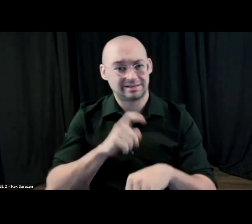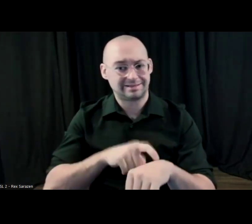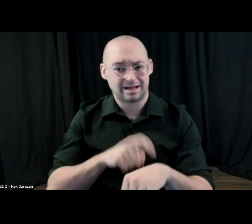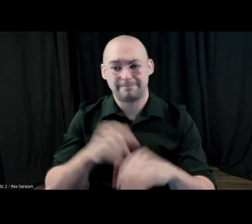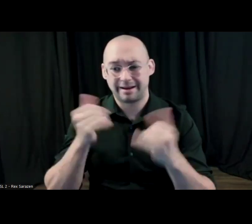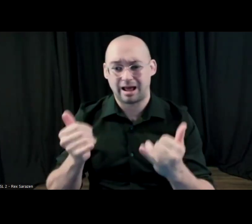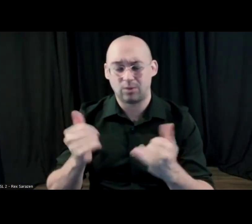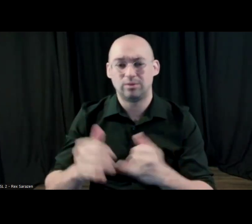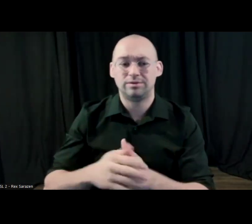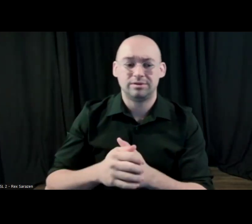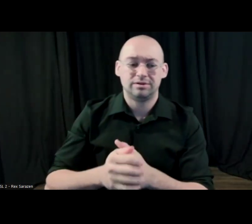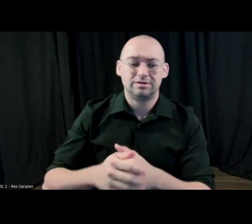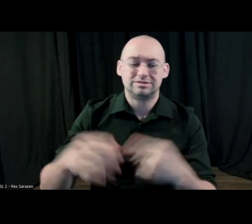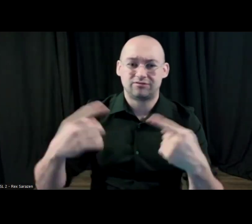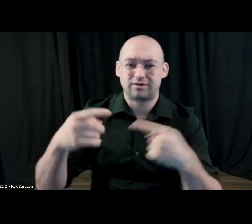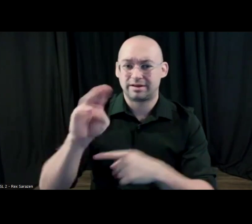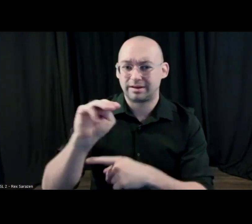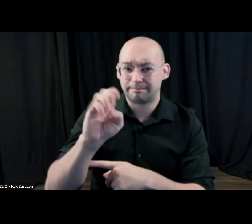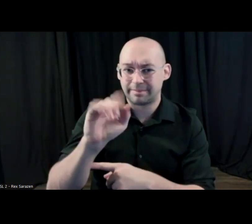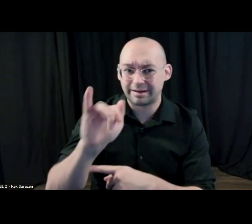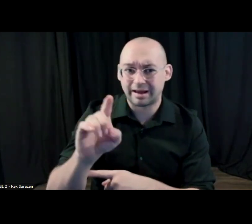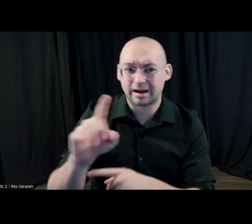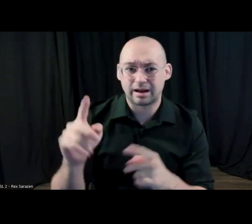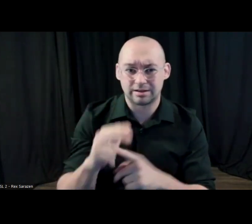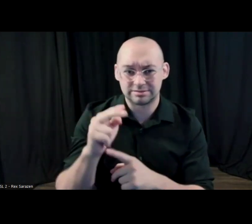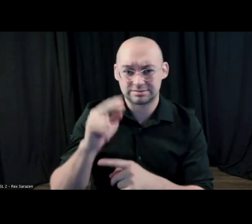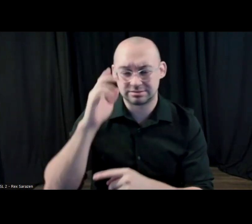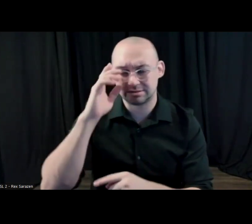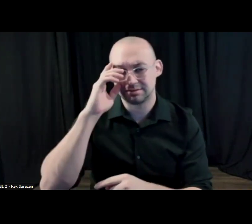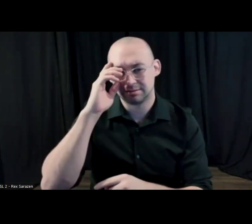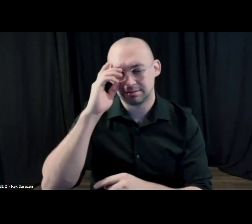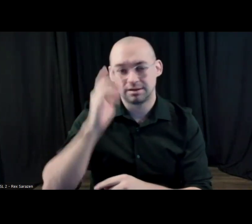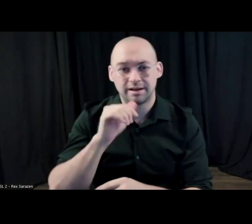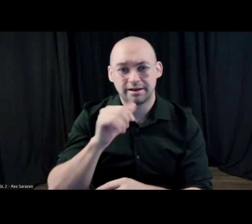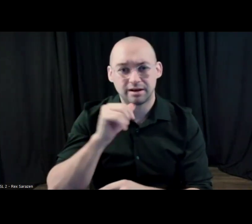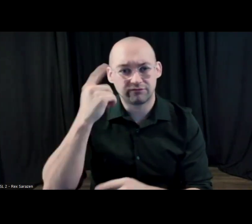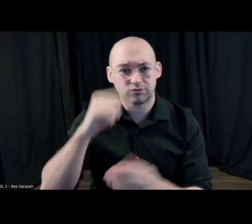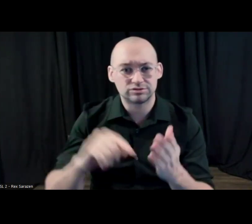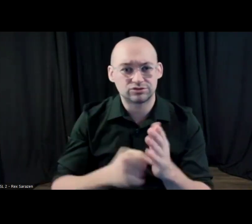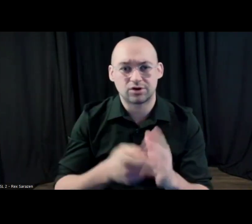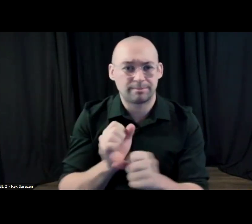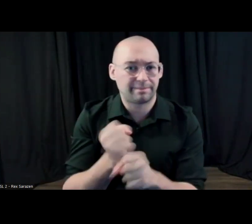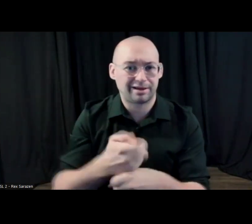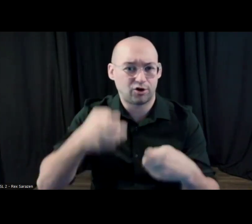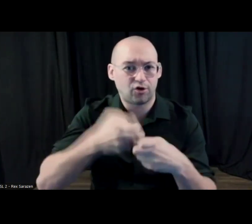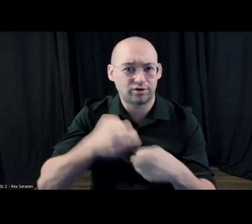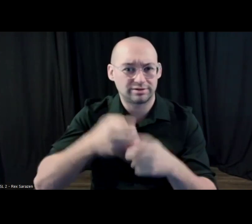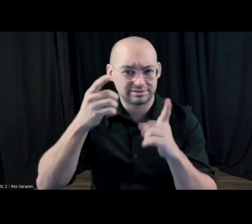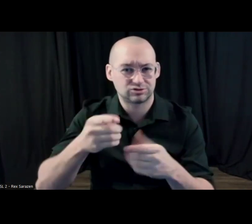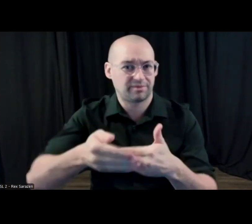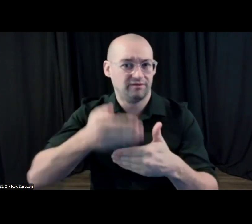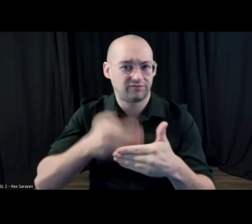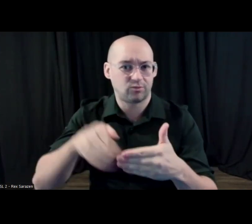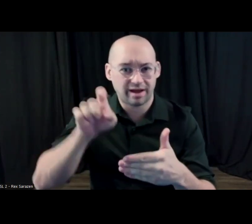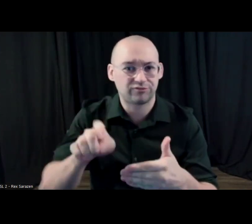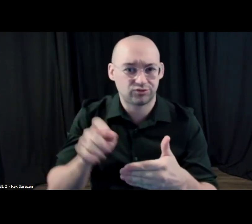to fight Medicaid cuts and not to start making tough decisions before we have to.